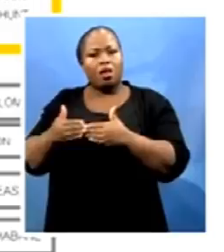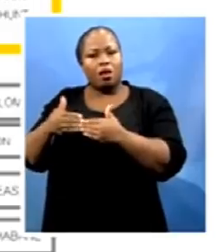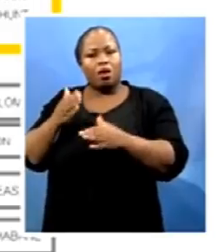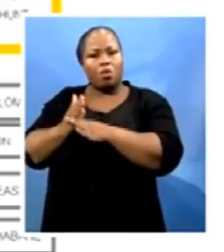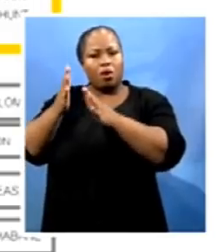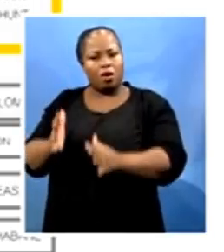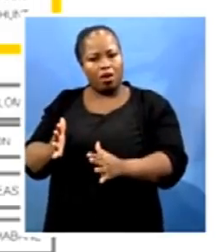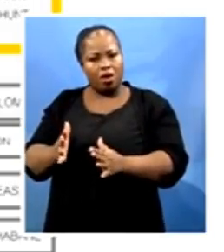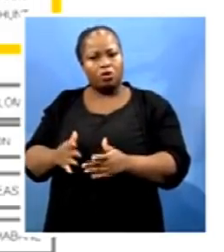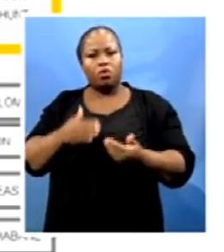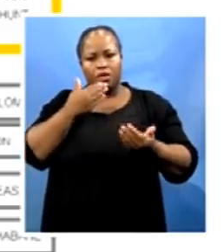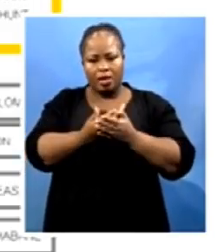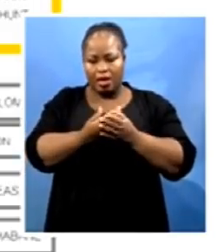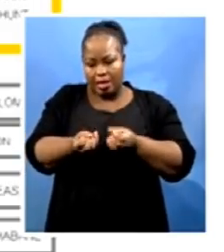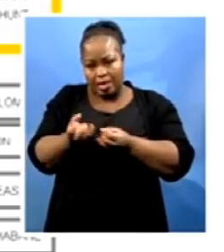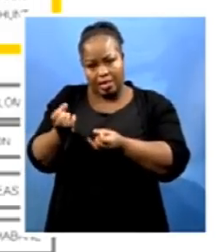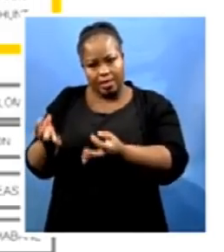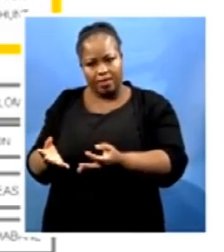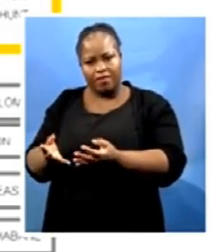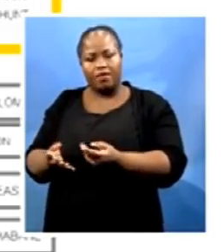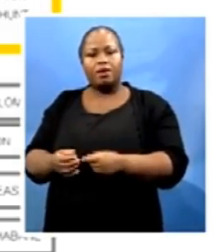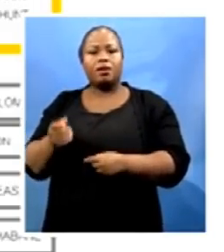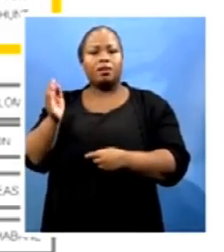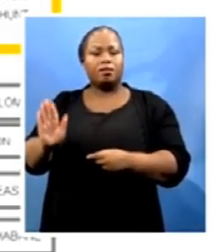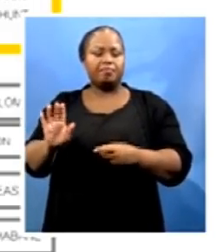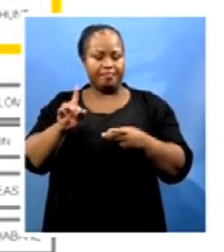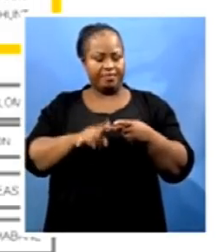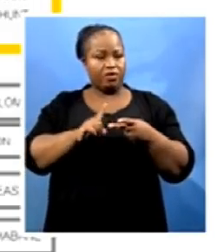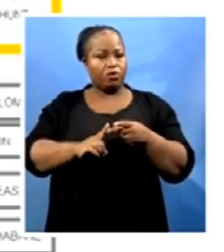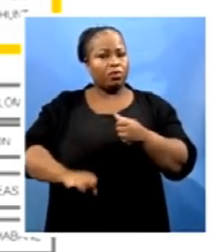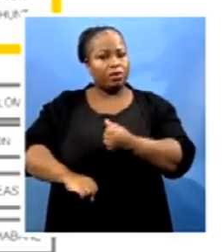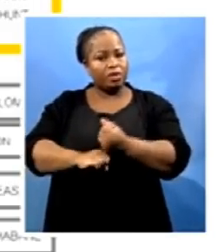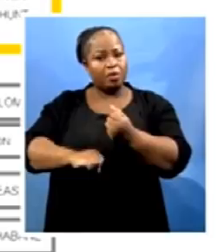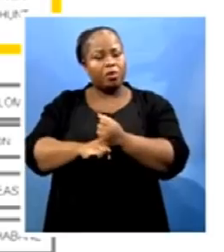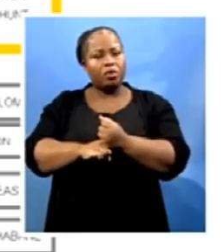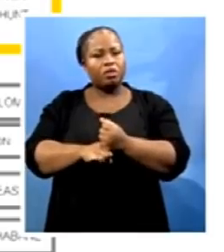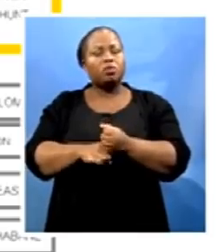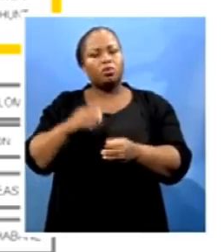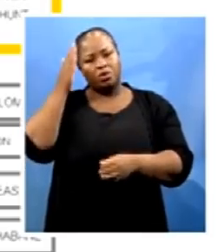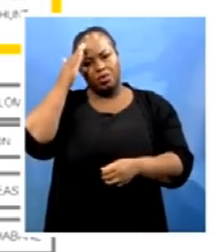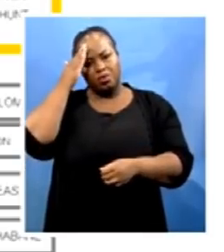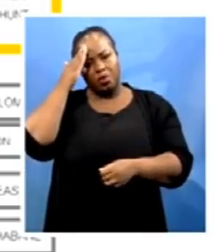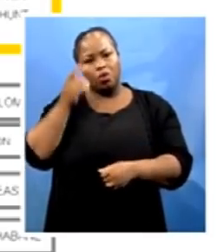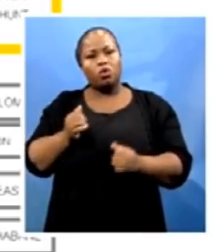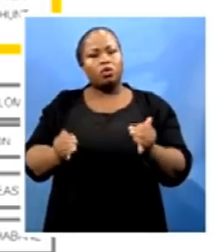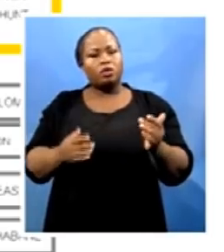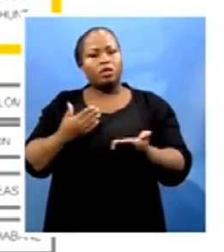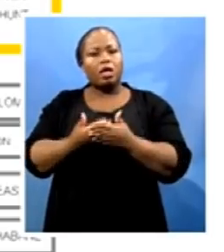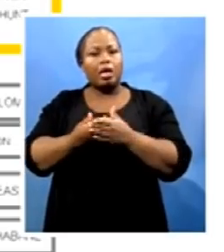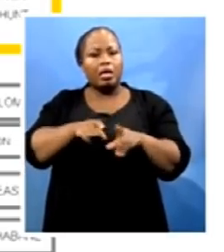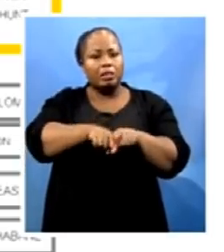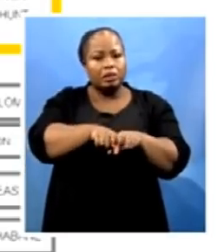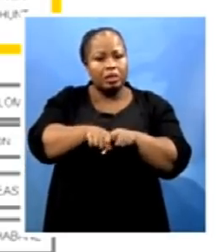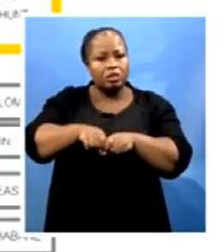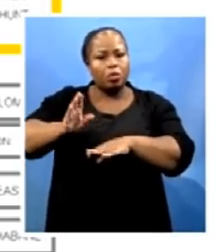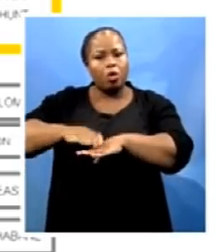and also in supporting our increased capacity to facilitate testing. Johnny Bloomberg will give more